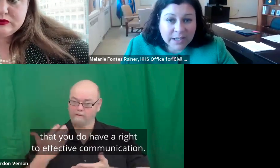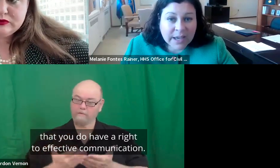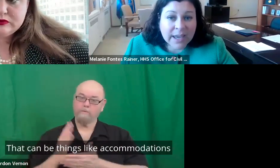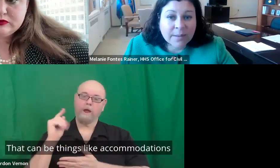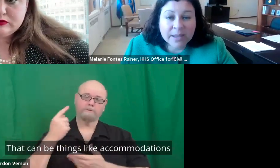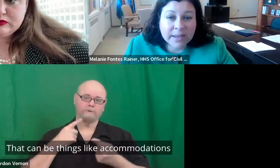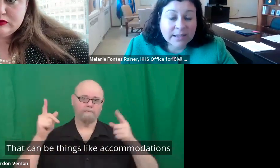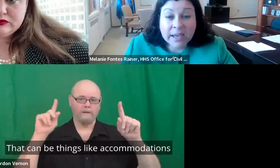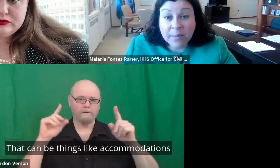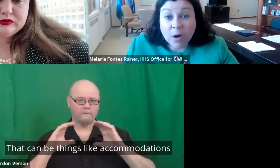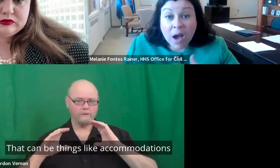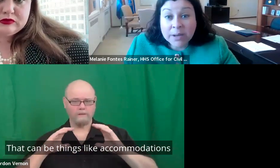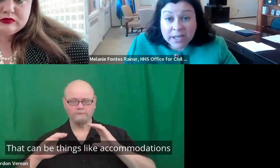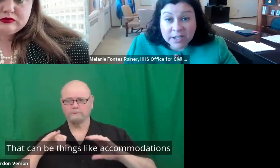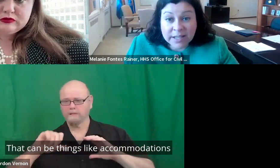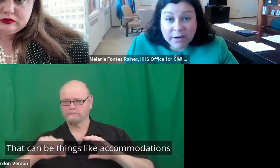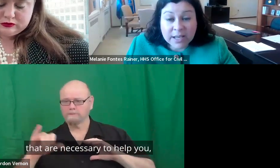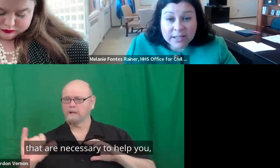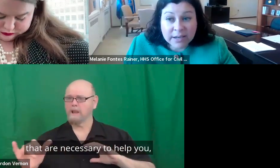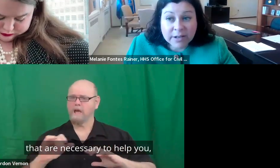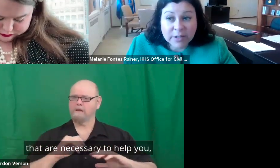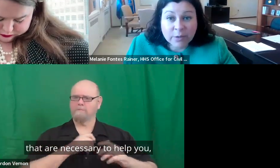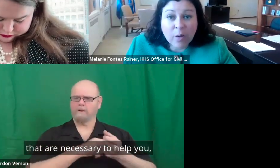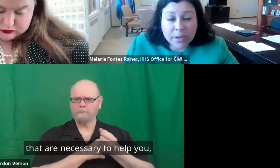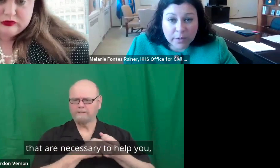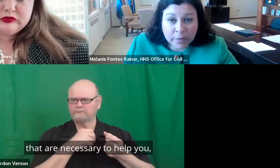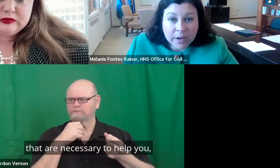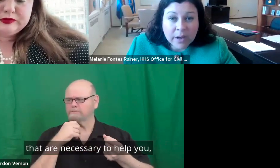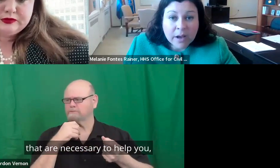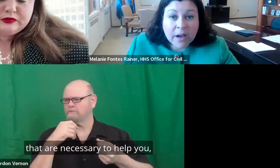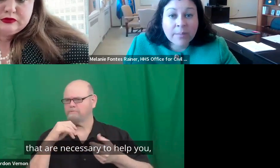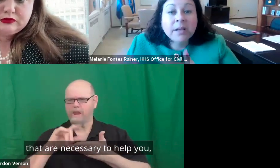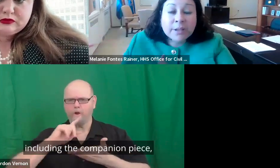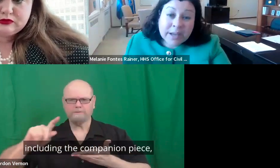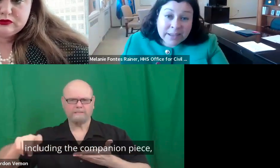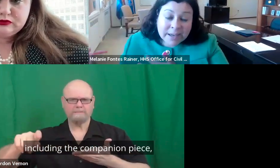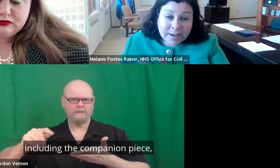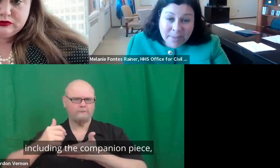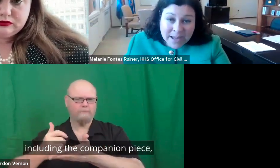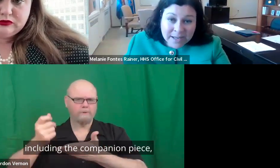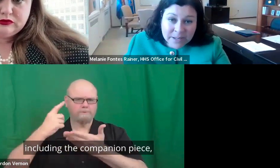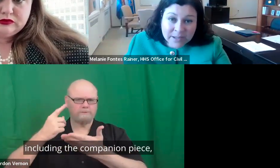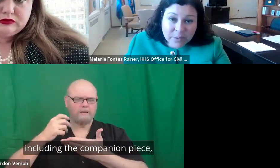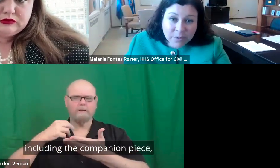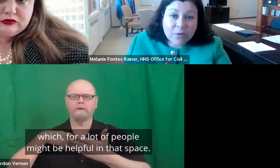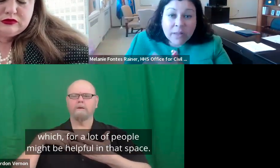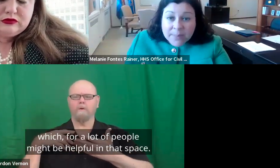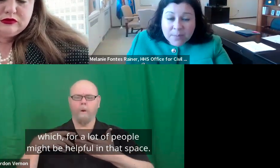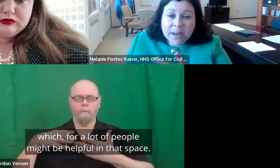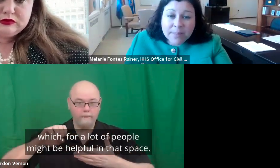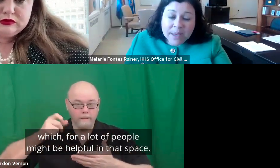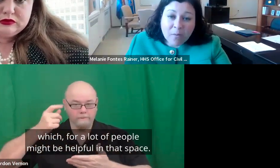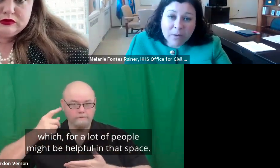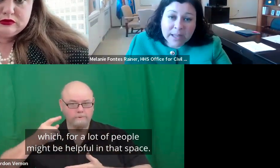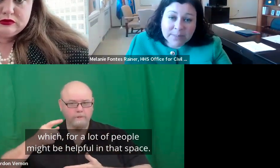communication. That can be things like accommodations that are necessary to help you. including the companion piece, which for a lot